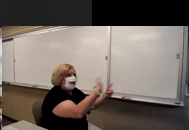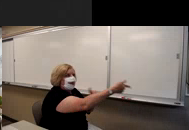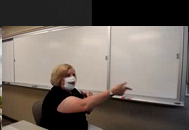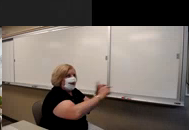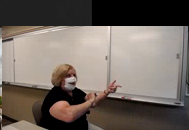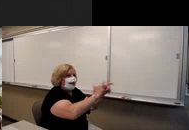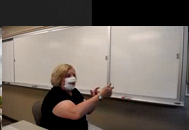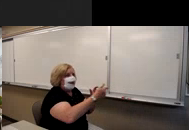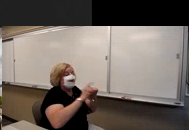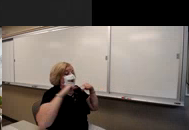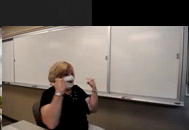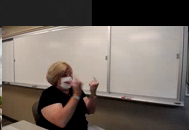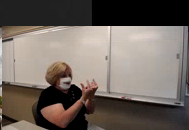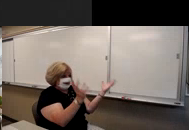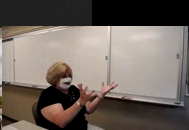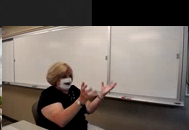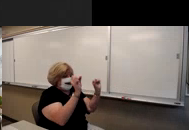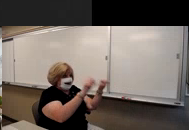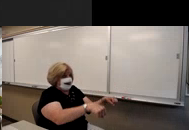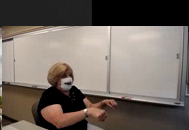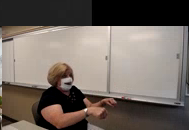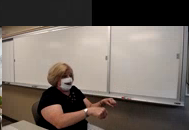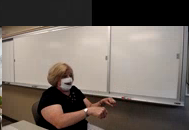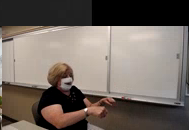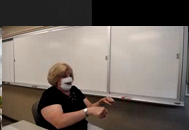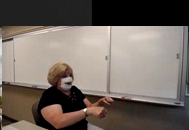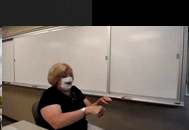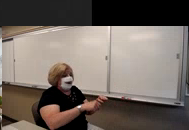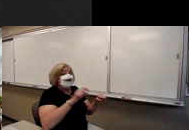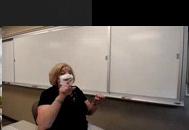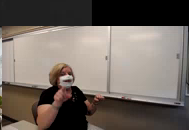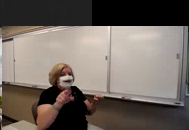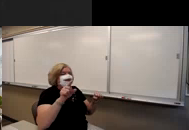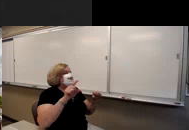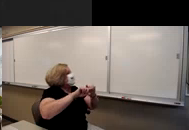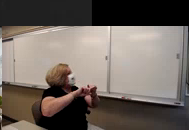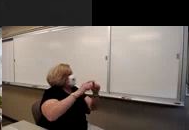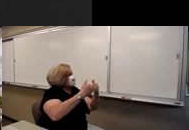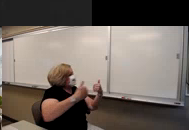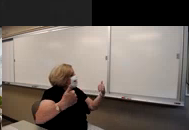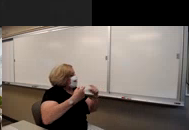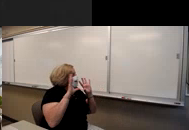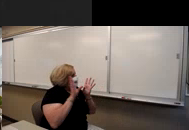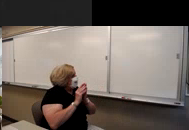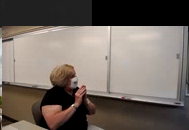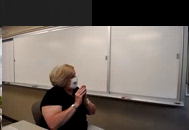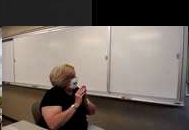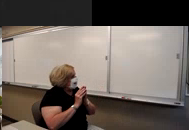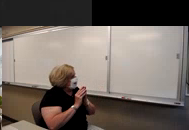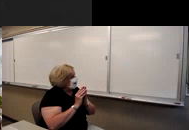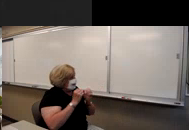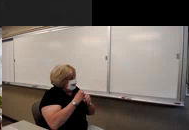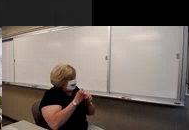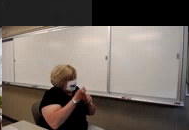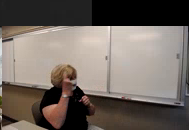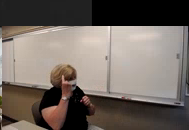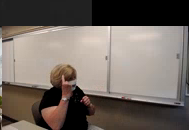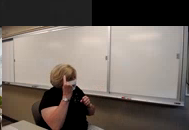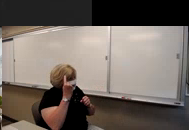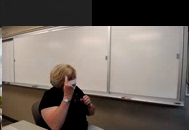chat, right? And so this is outside of the meeting. Does that make sense? Within